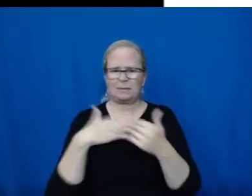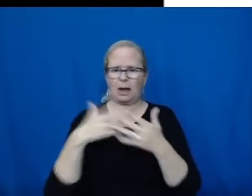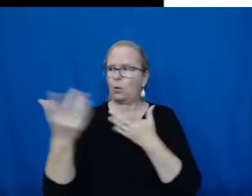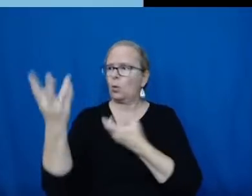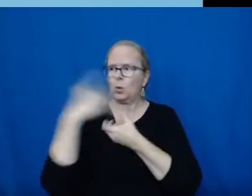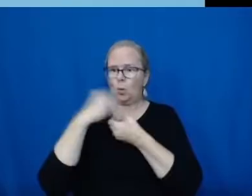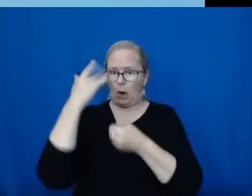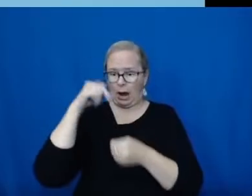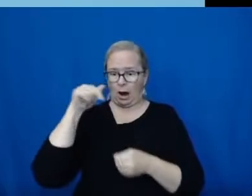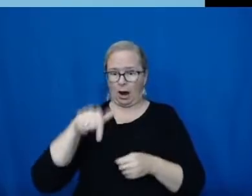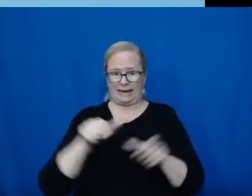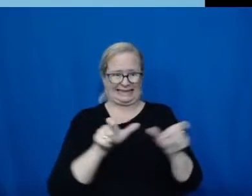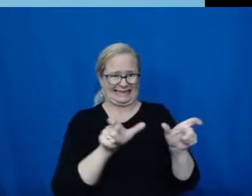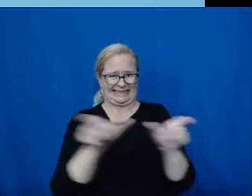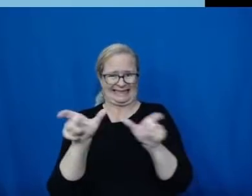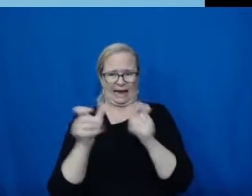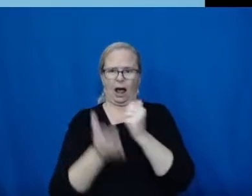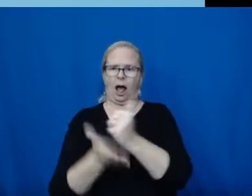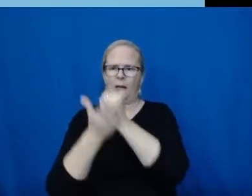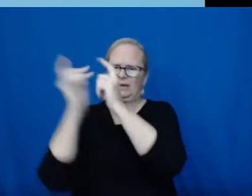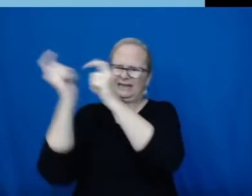Okay, next slide.